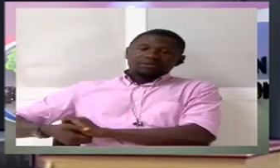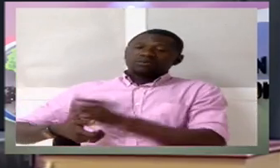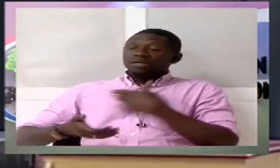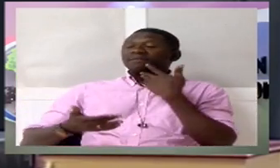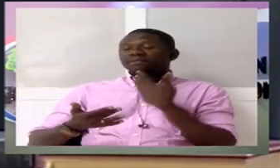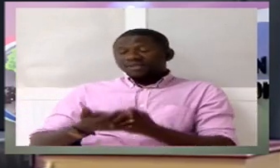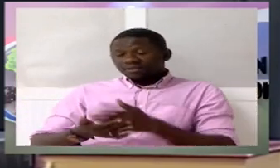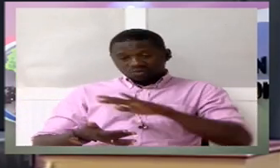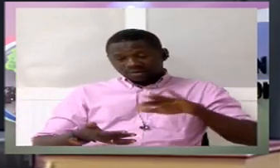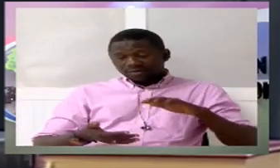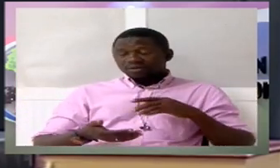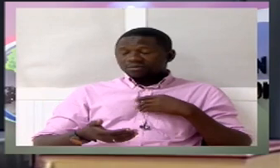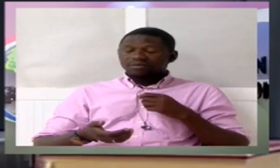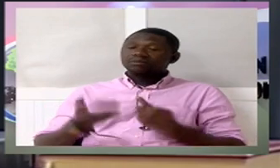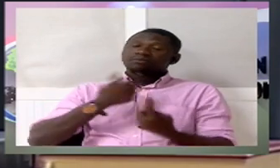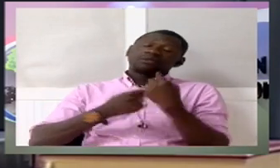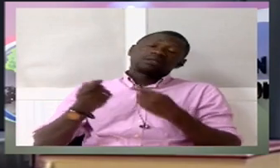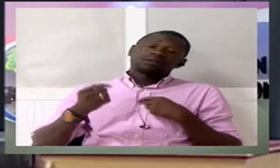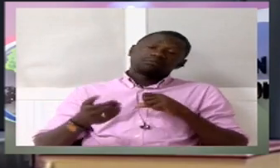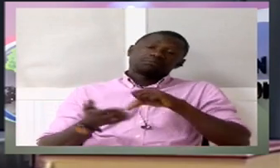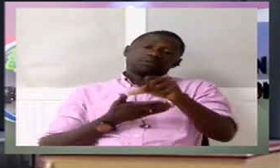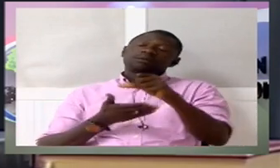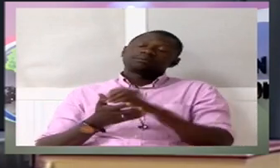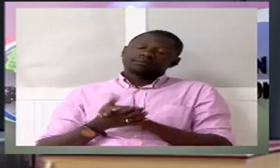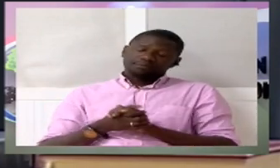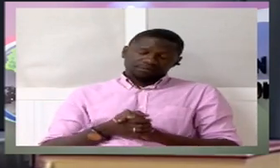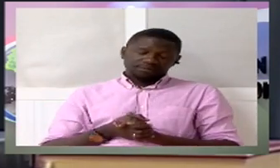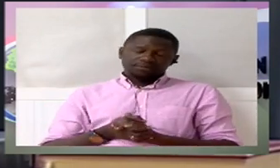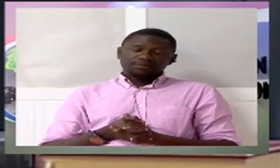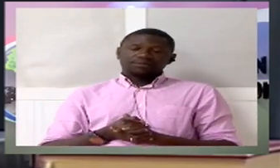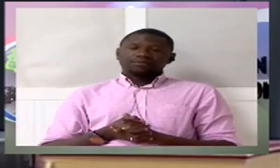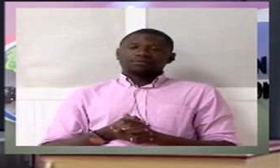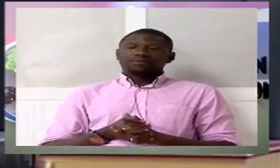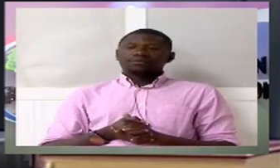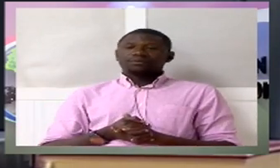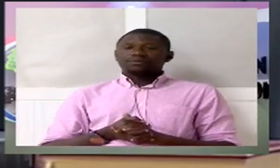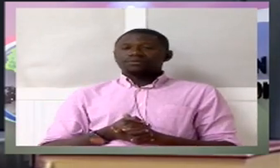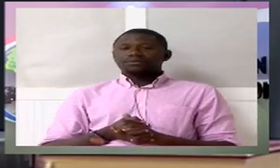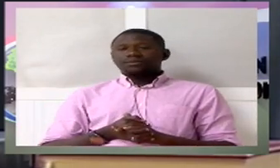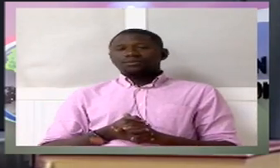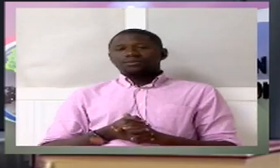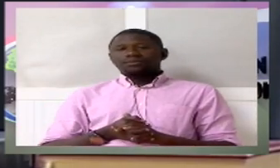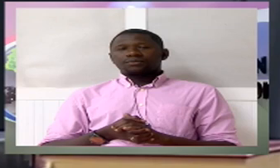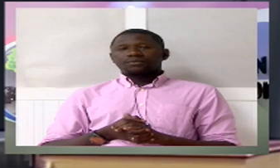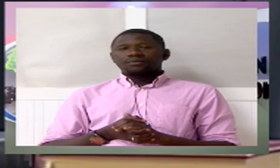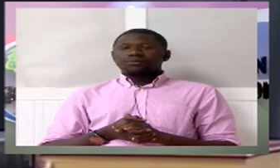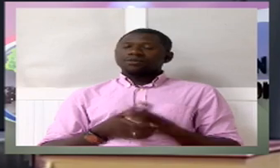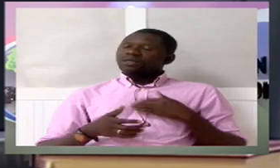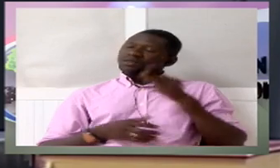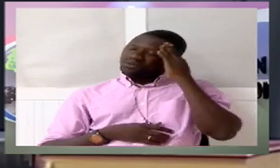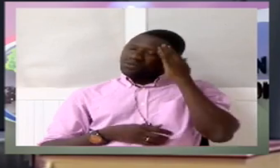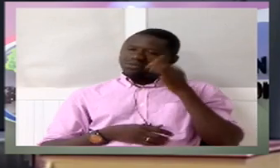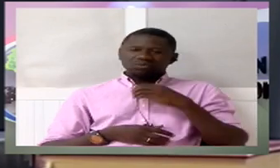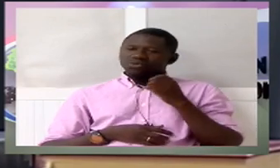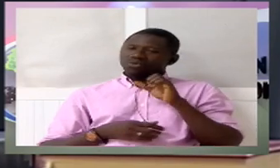that water gets finished, I'll hire another vehicle and go for more. I knew I